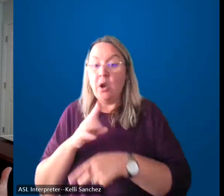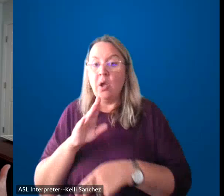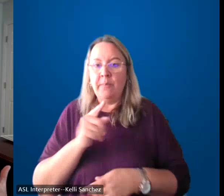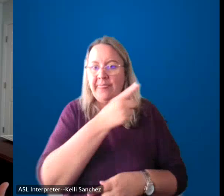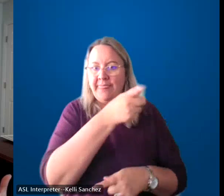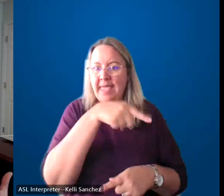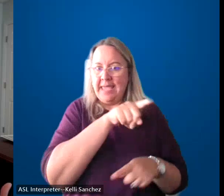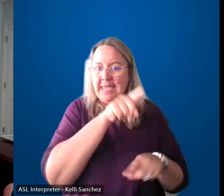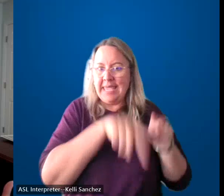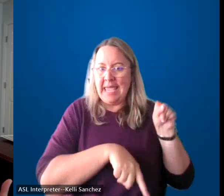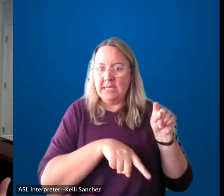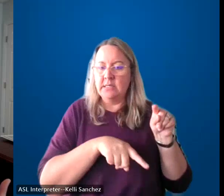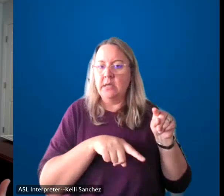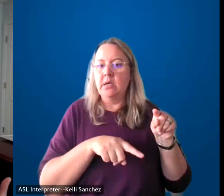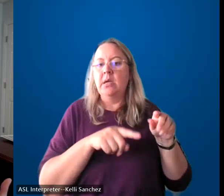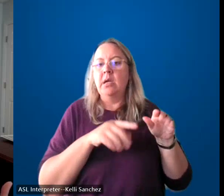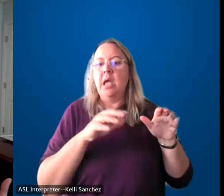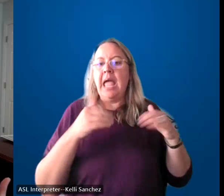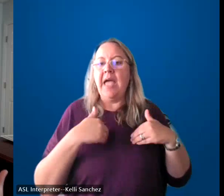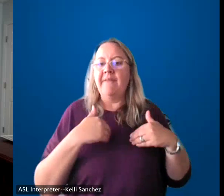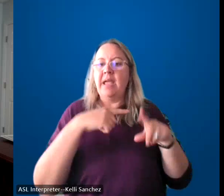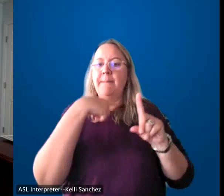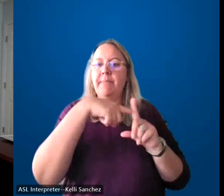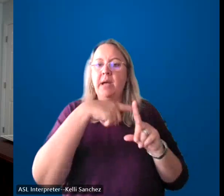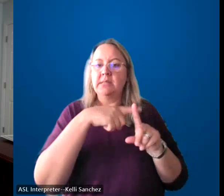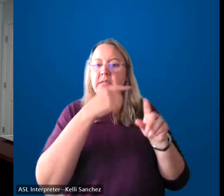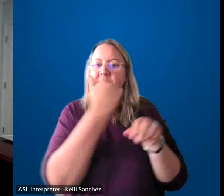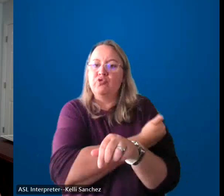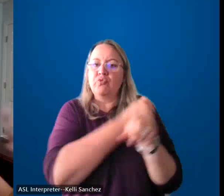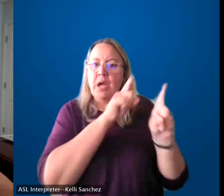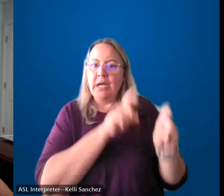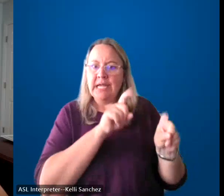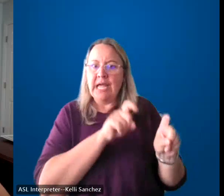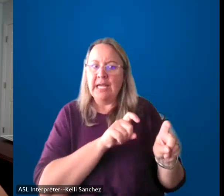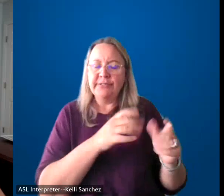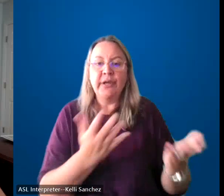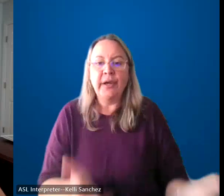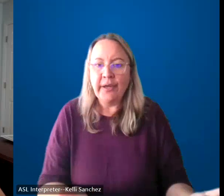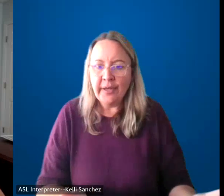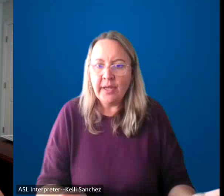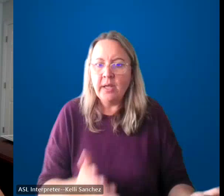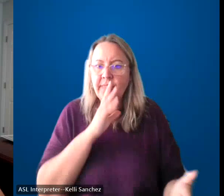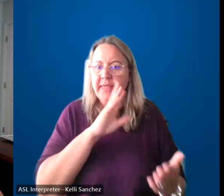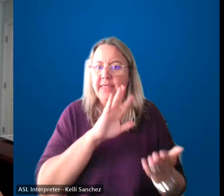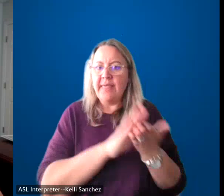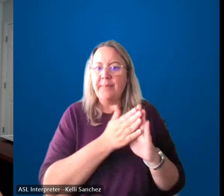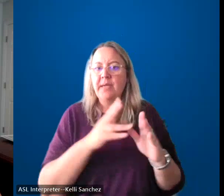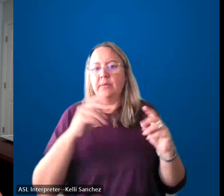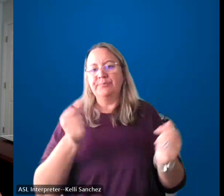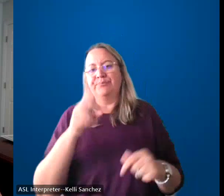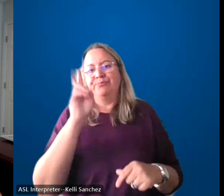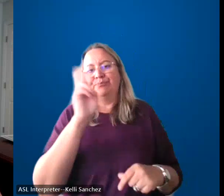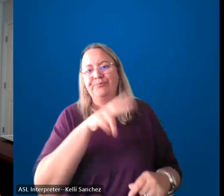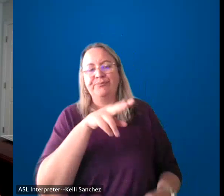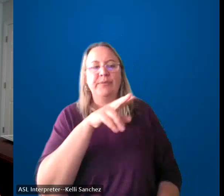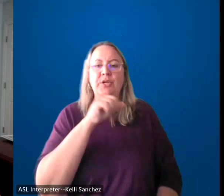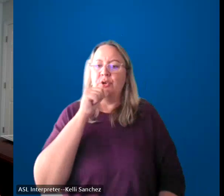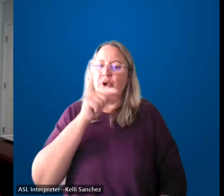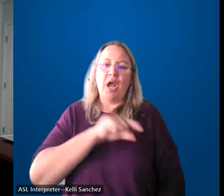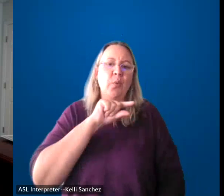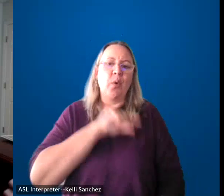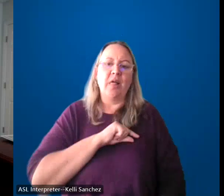can't produce a positive drug test that to them deems them unqualified for